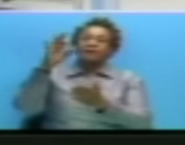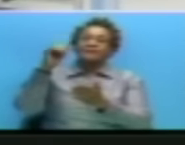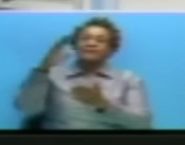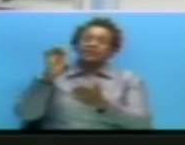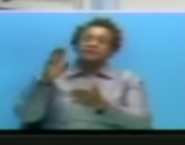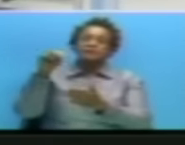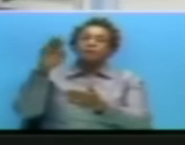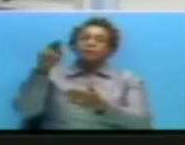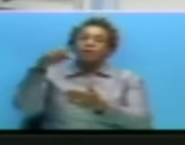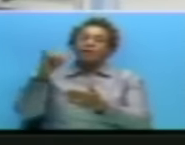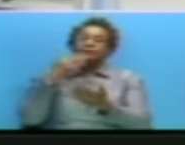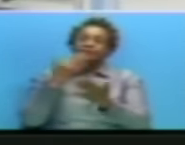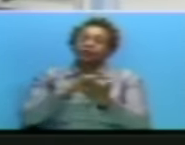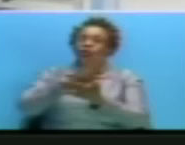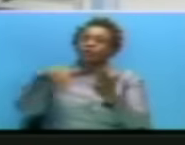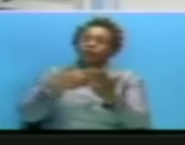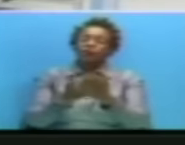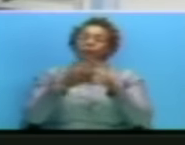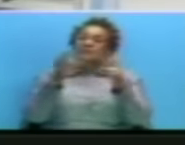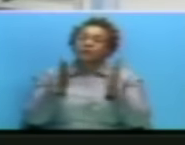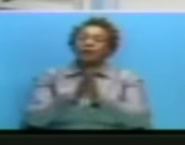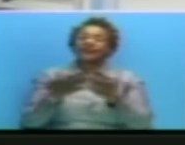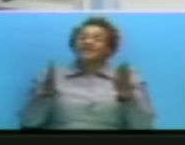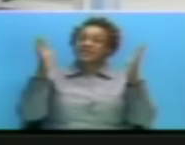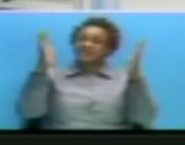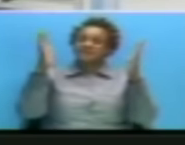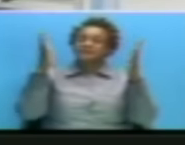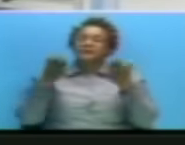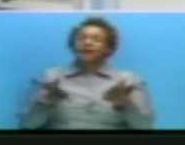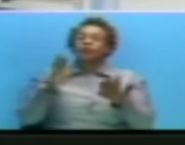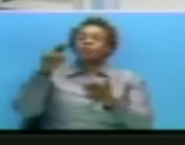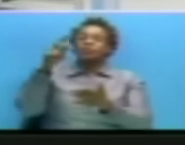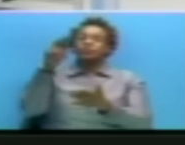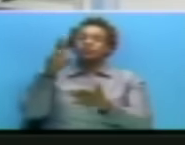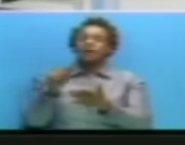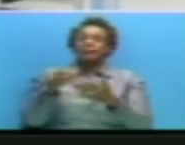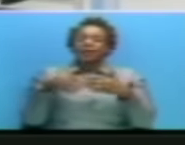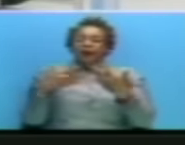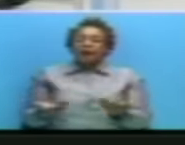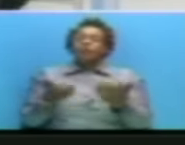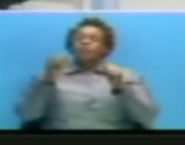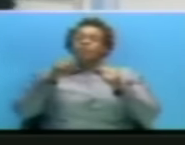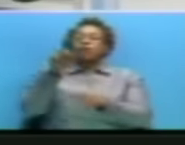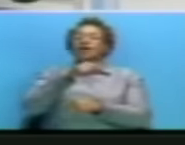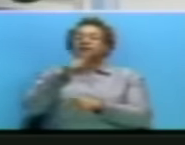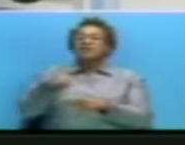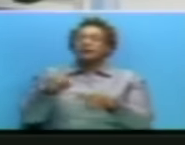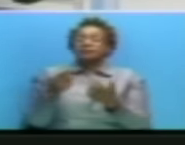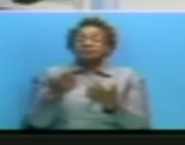all gentlemen. Well, let's start with this particular event, Mr. Mutua. How could you purport to ban it? Is it under your